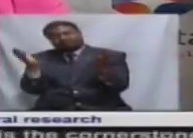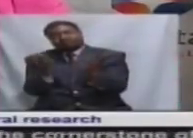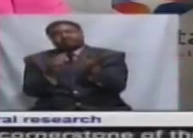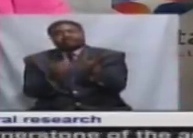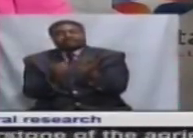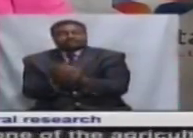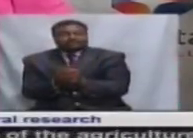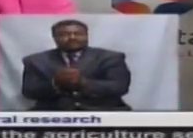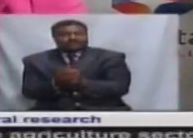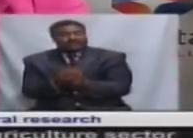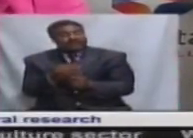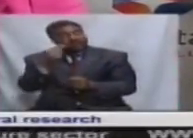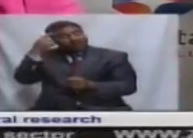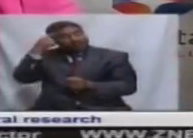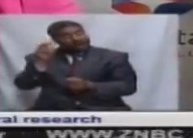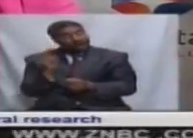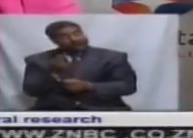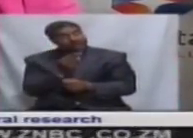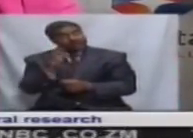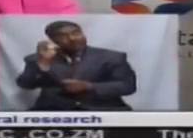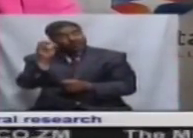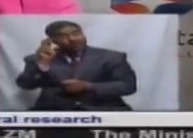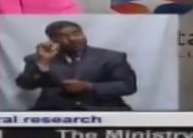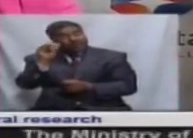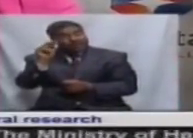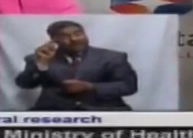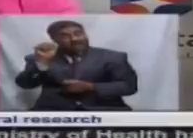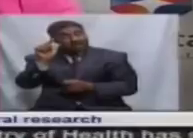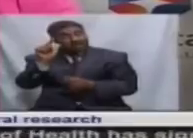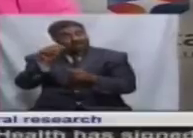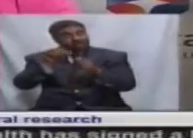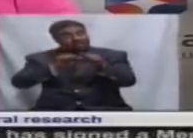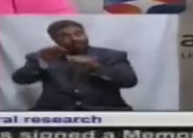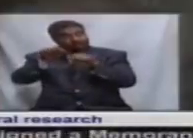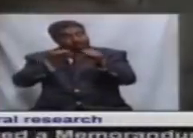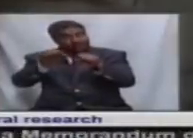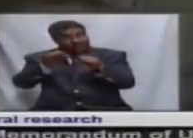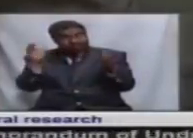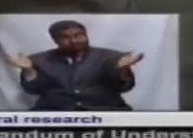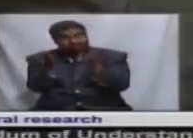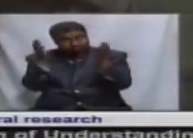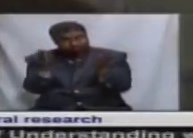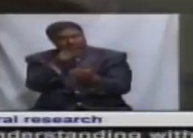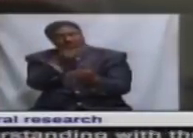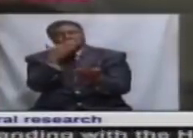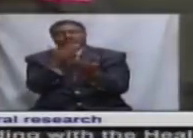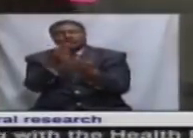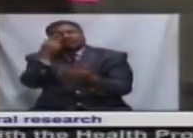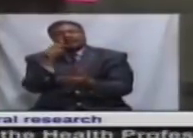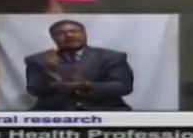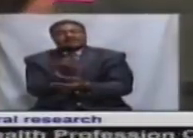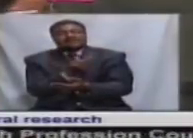National Broadcasting Corporation ZNBC Creator Studios has started receiving specialized digital migration equipment from Star Times of